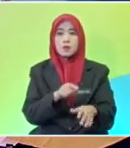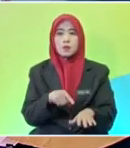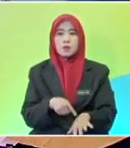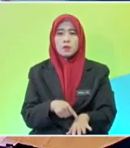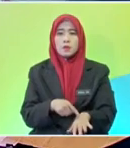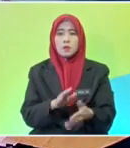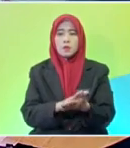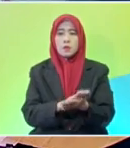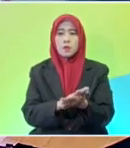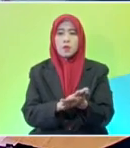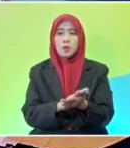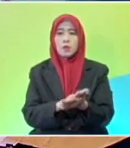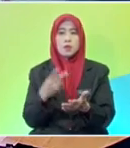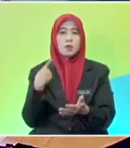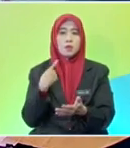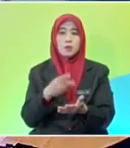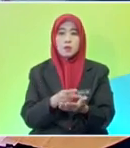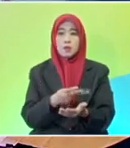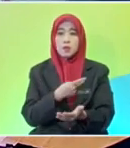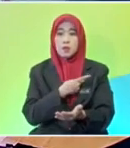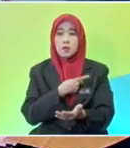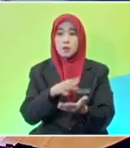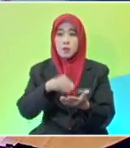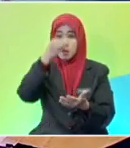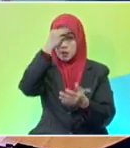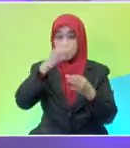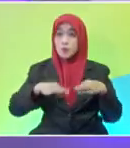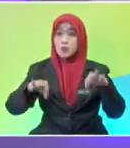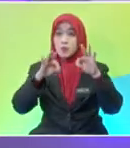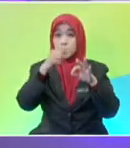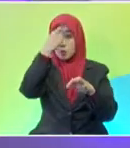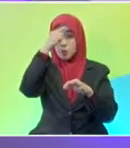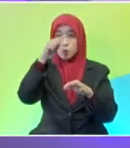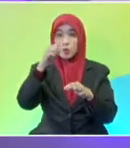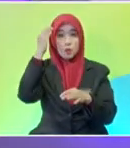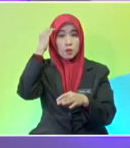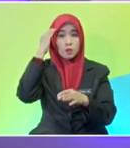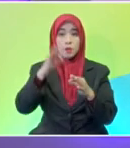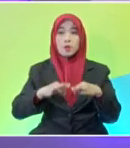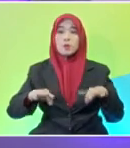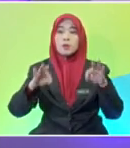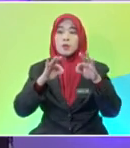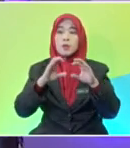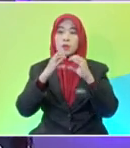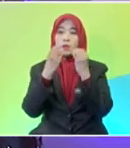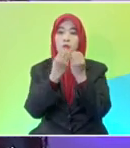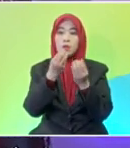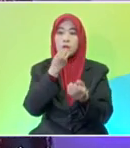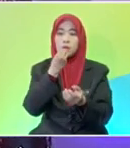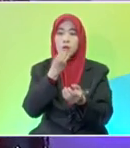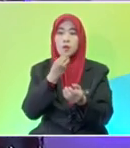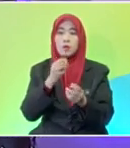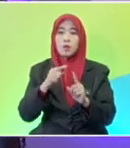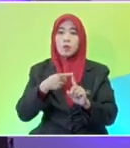of classes of food. Let's, teacher. All right. The importance of classes of food. If you look here, okay, the first one,